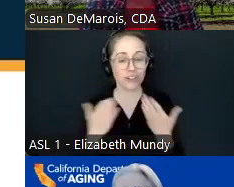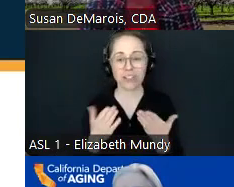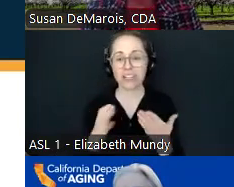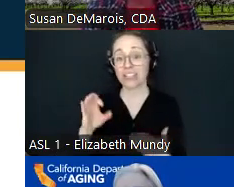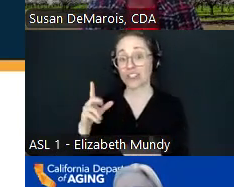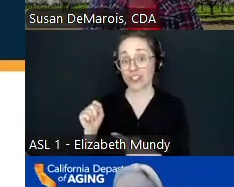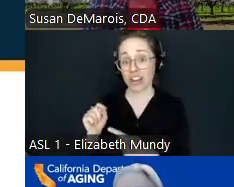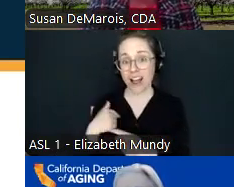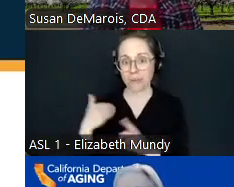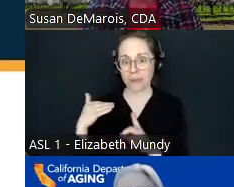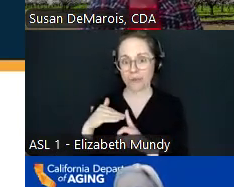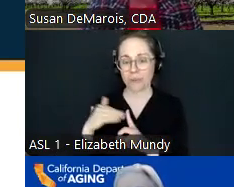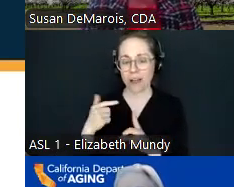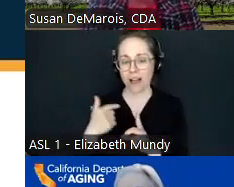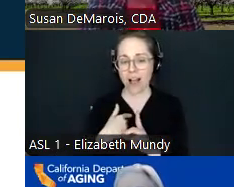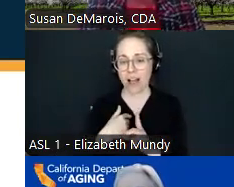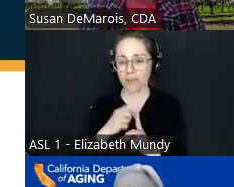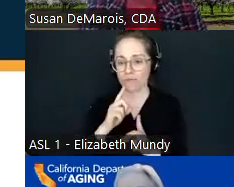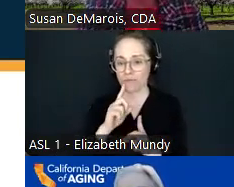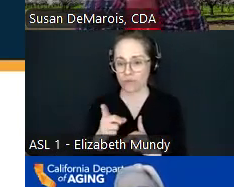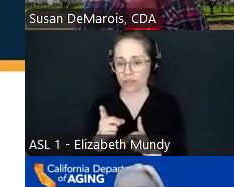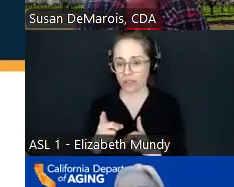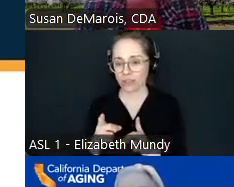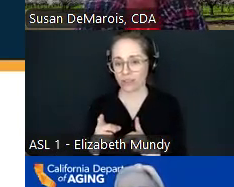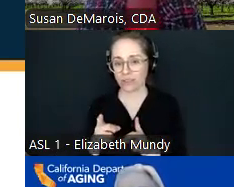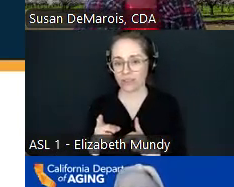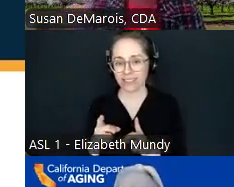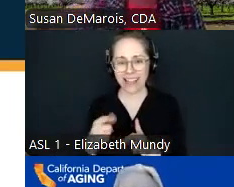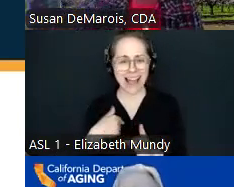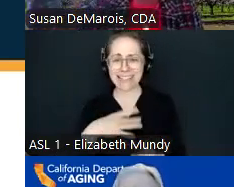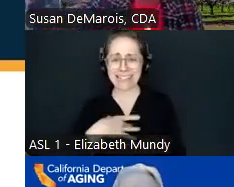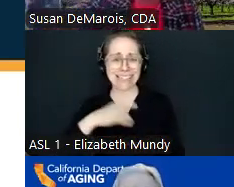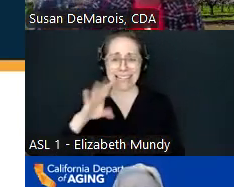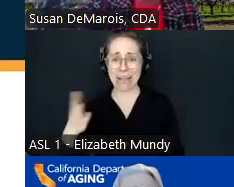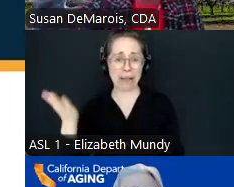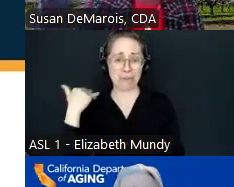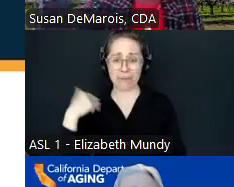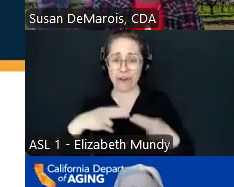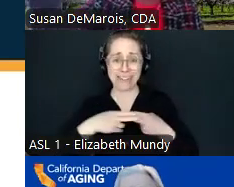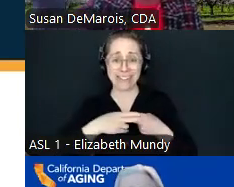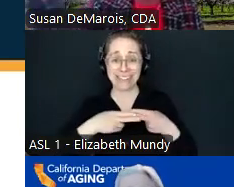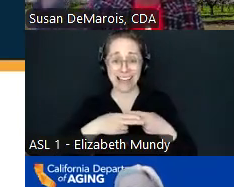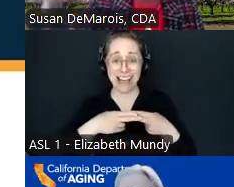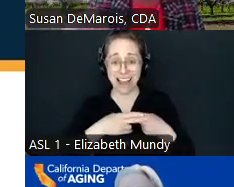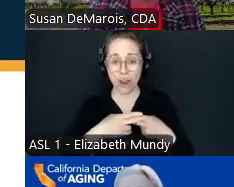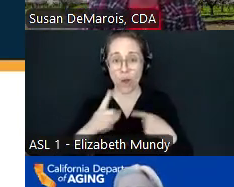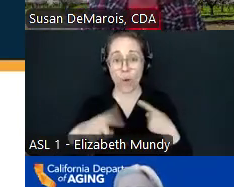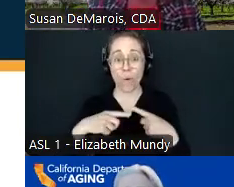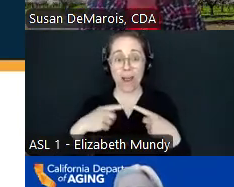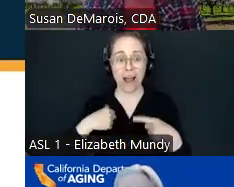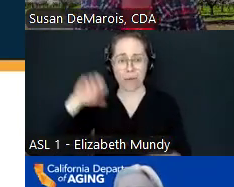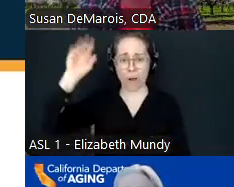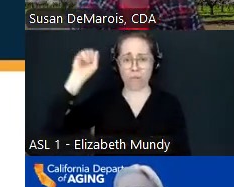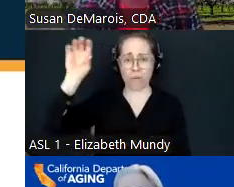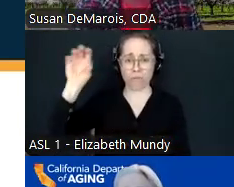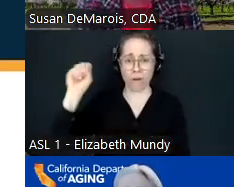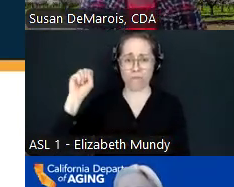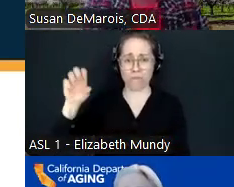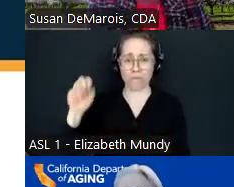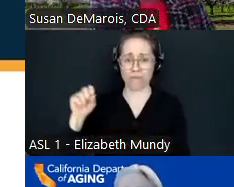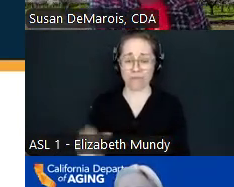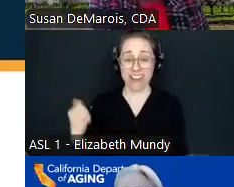I really don't, I did not like my earlier slide where I just went through rapid fire, all kinds of updates,